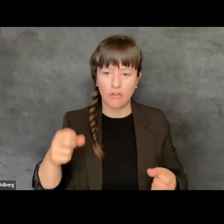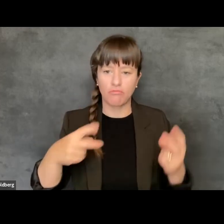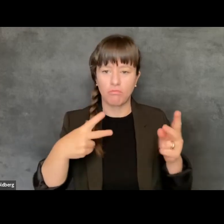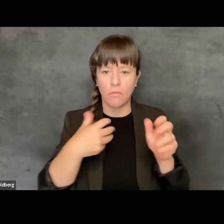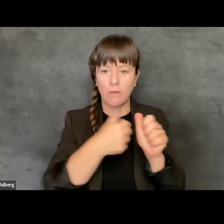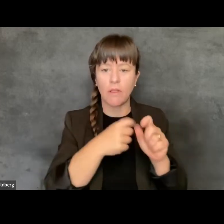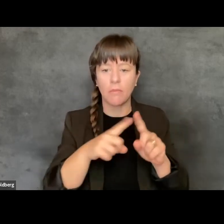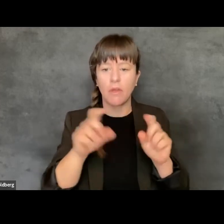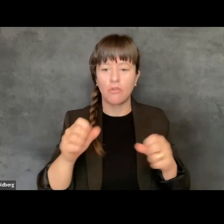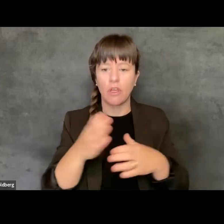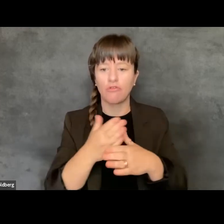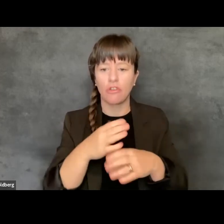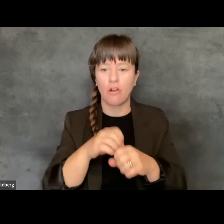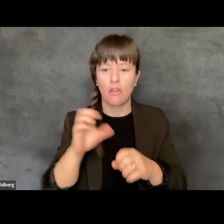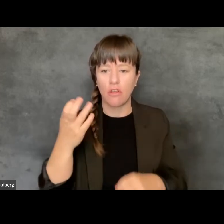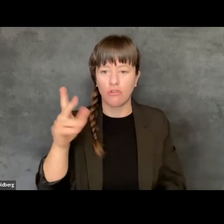share in the chat as well.